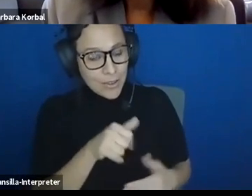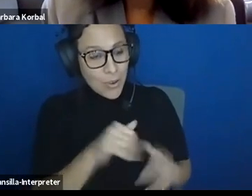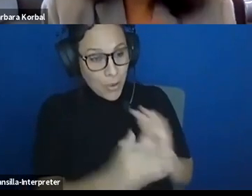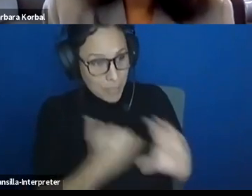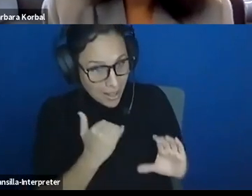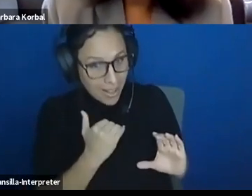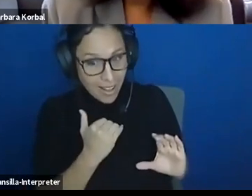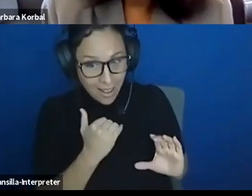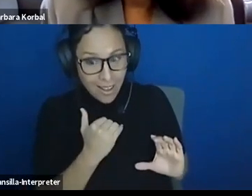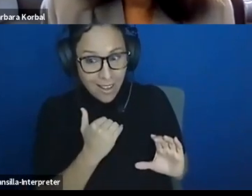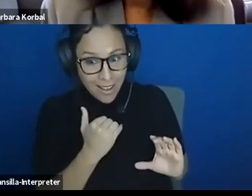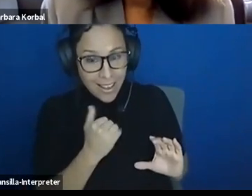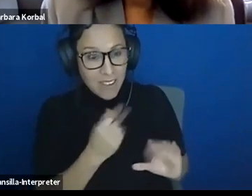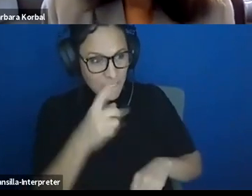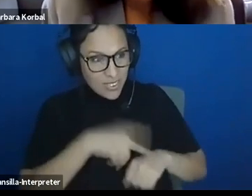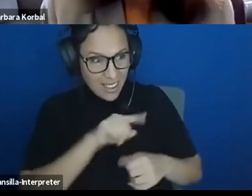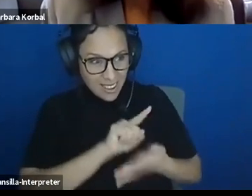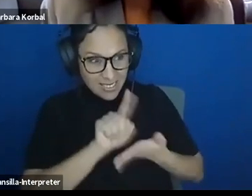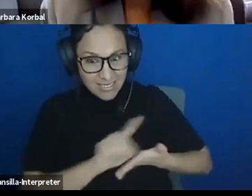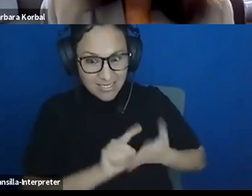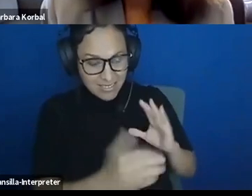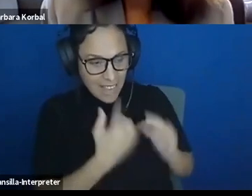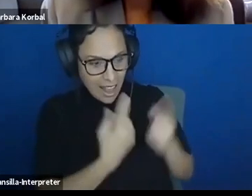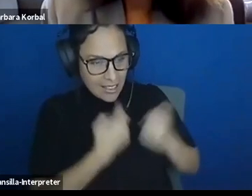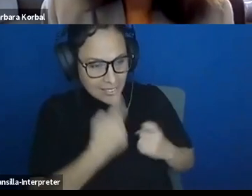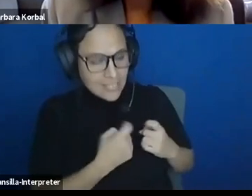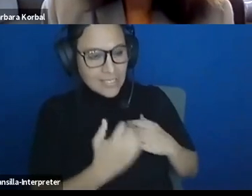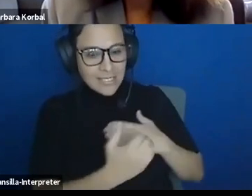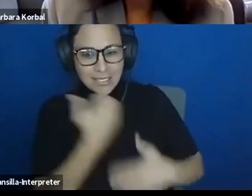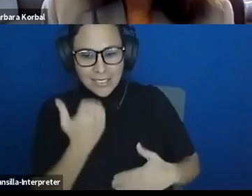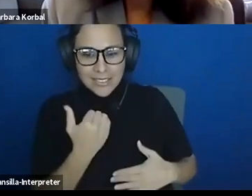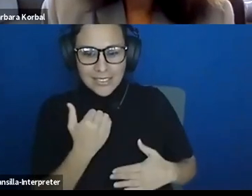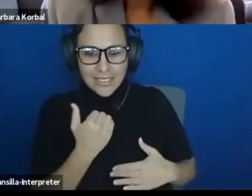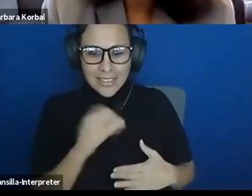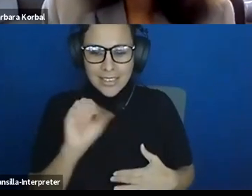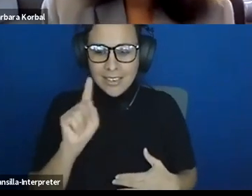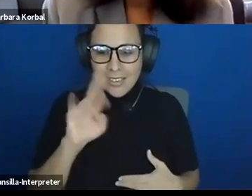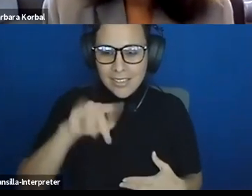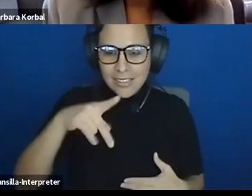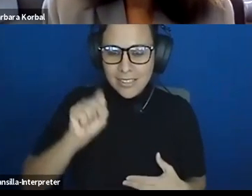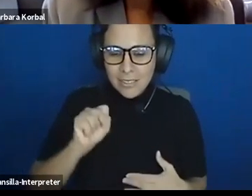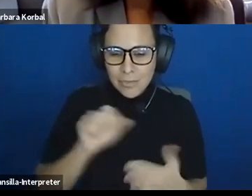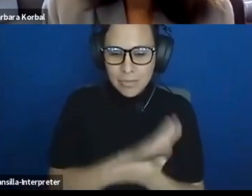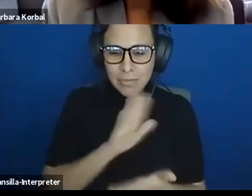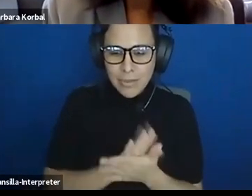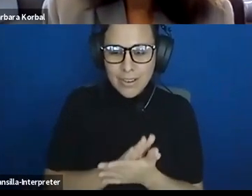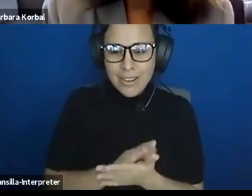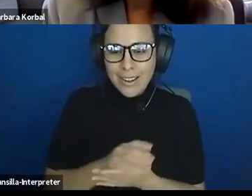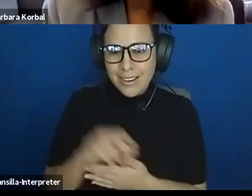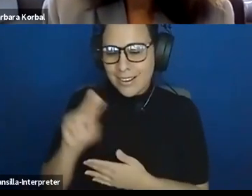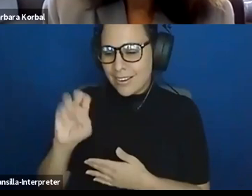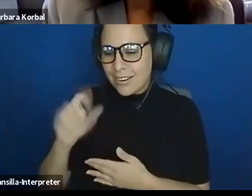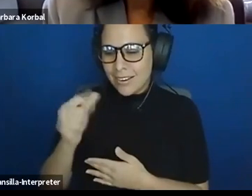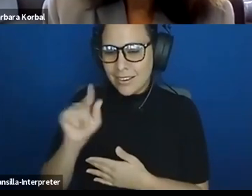You would email me every several times a week and, you know, send me strip sheets, negatives, contact sheets